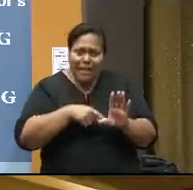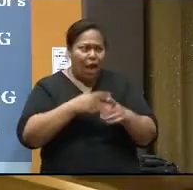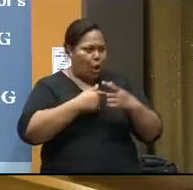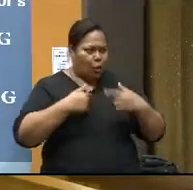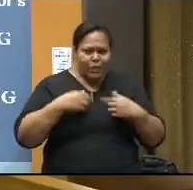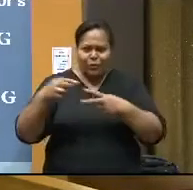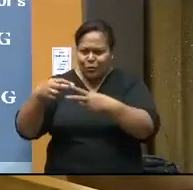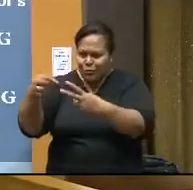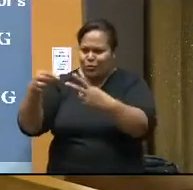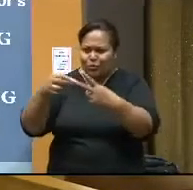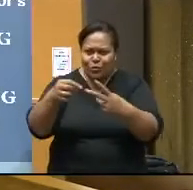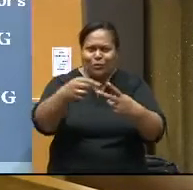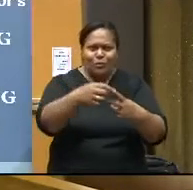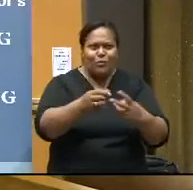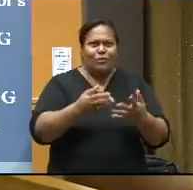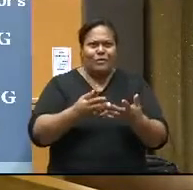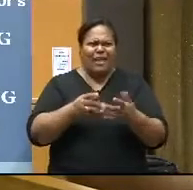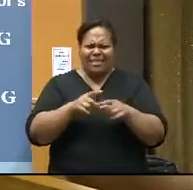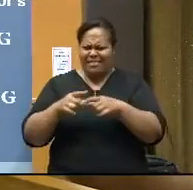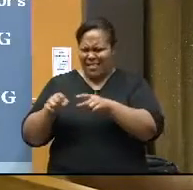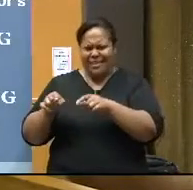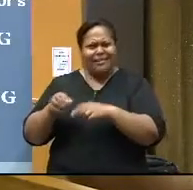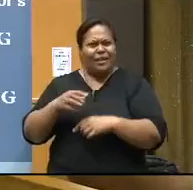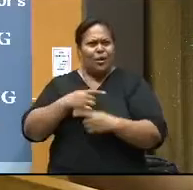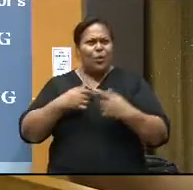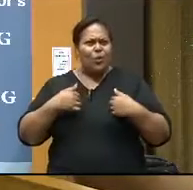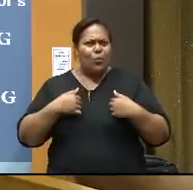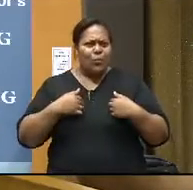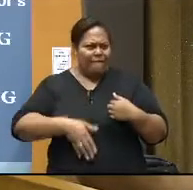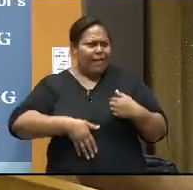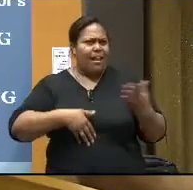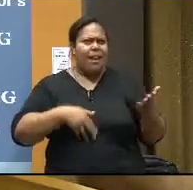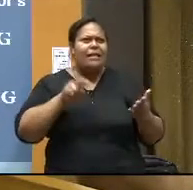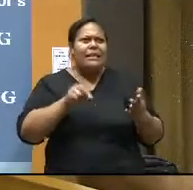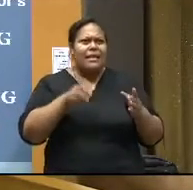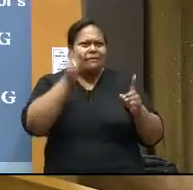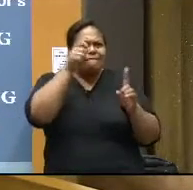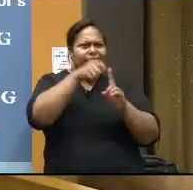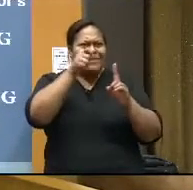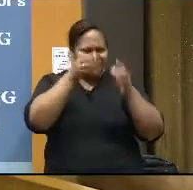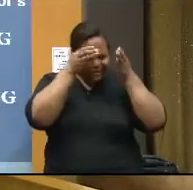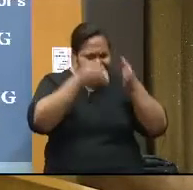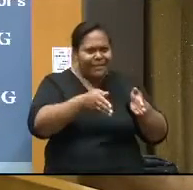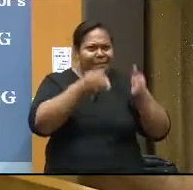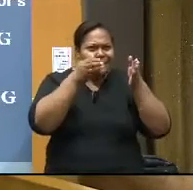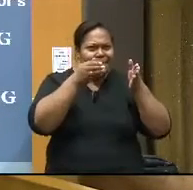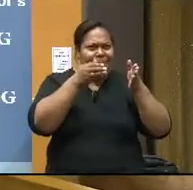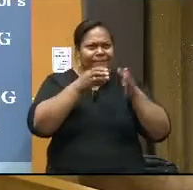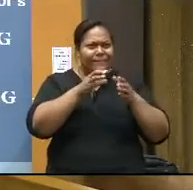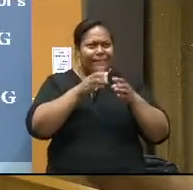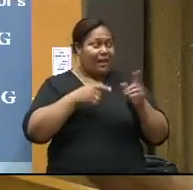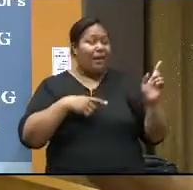choosing themes that we felt needed particular attention, and those themes were coming both from the